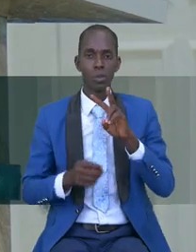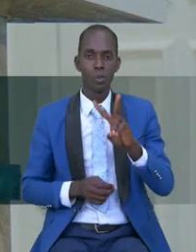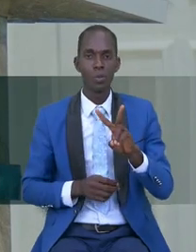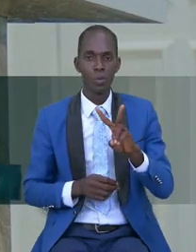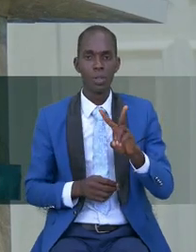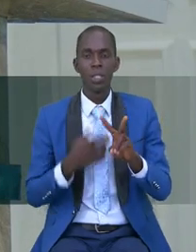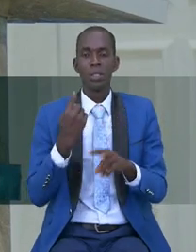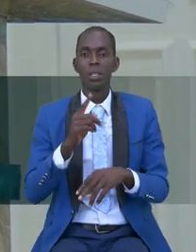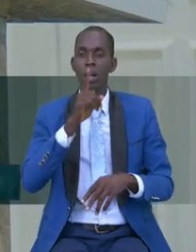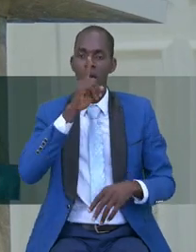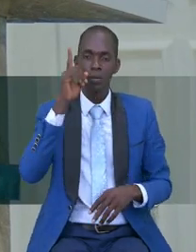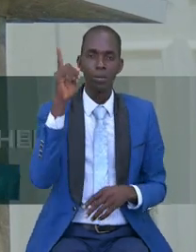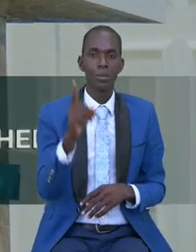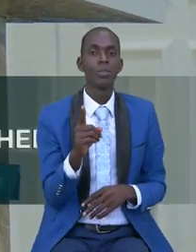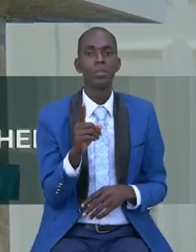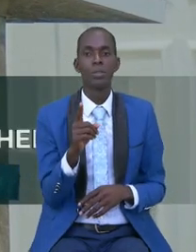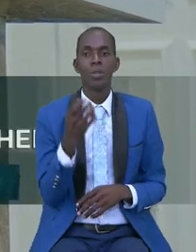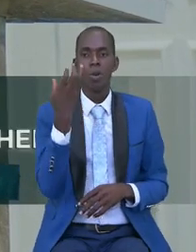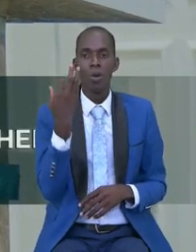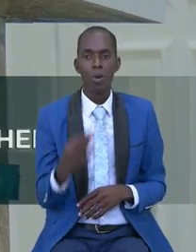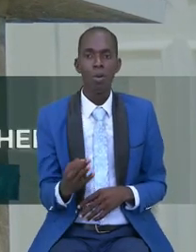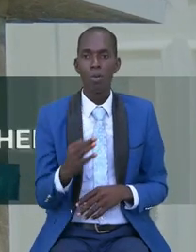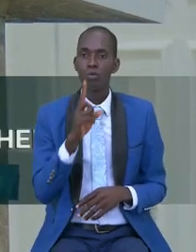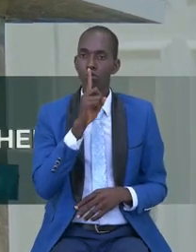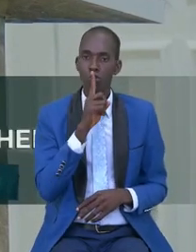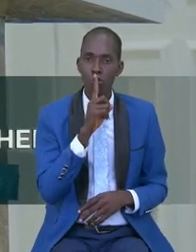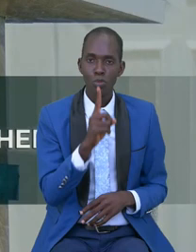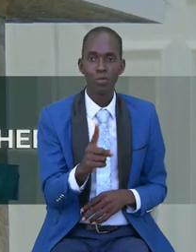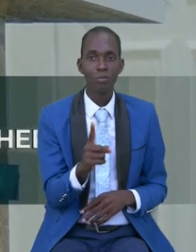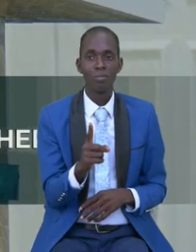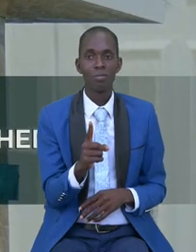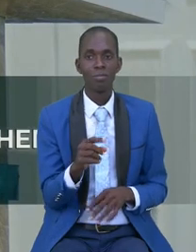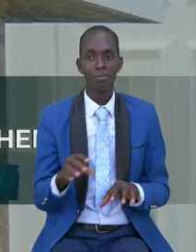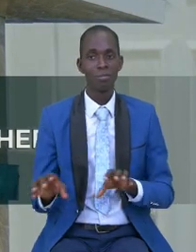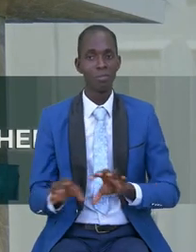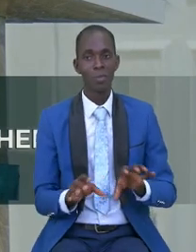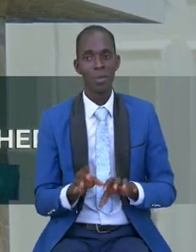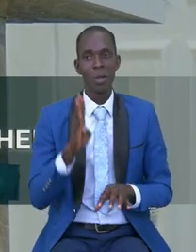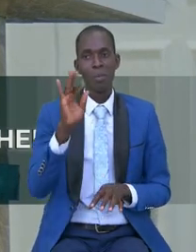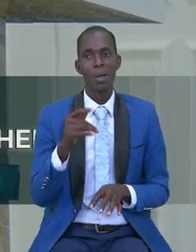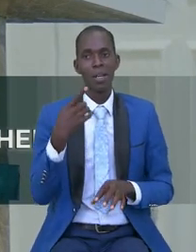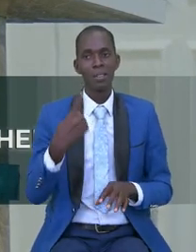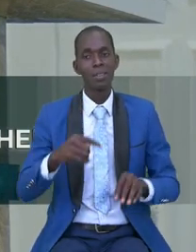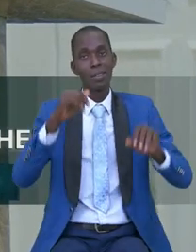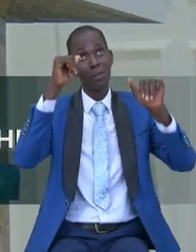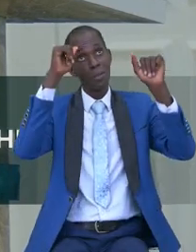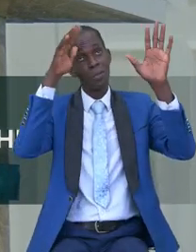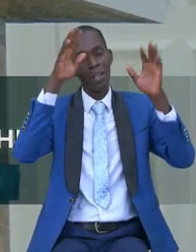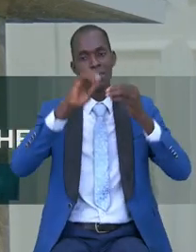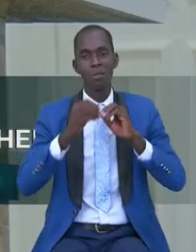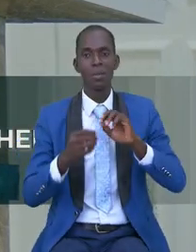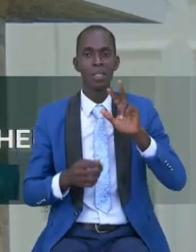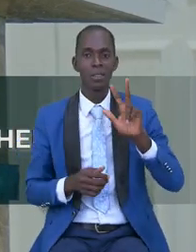the assurance of definite performance by the Father. Number three,